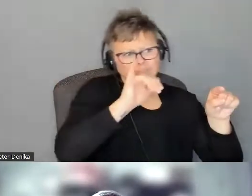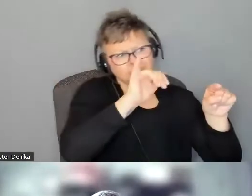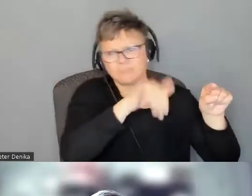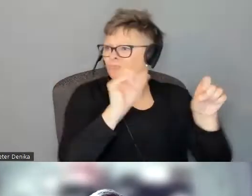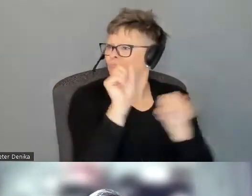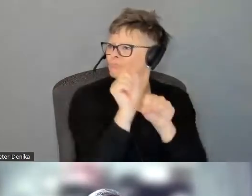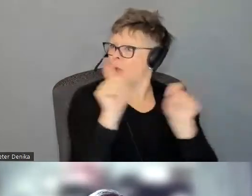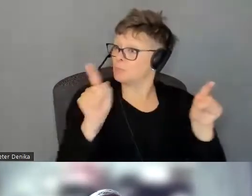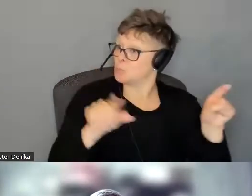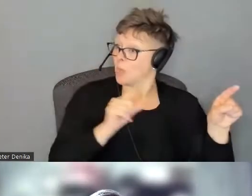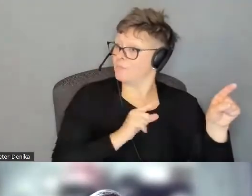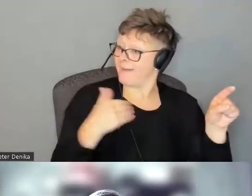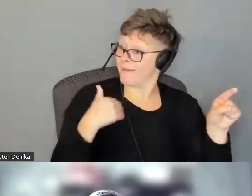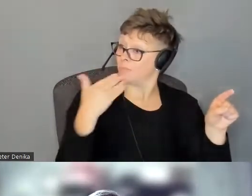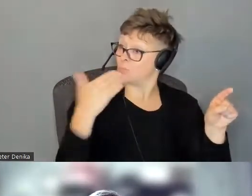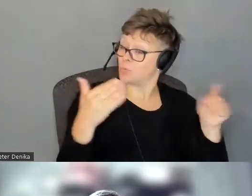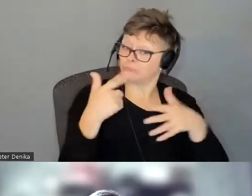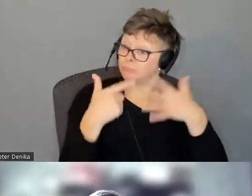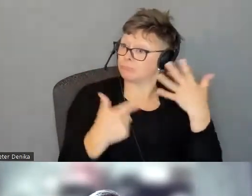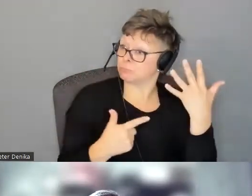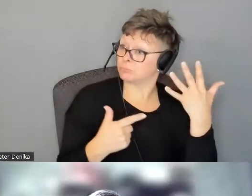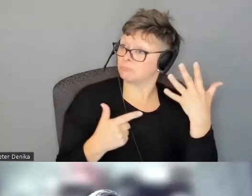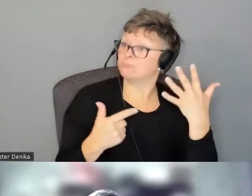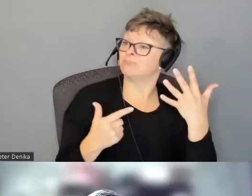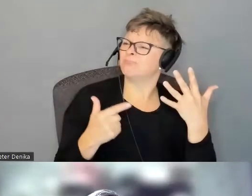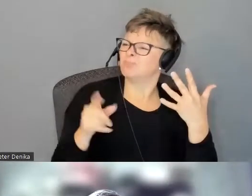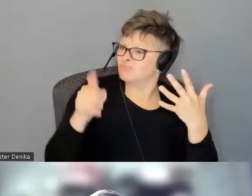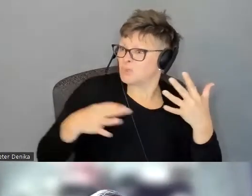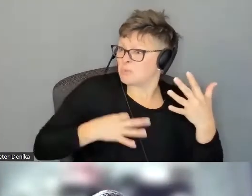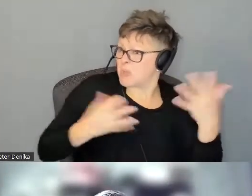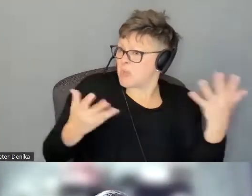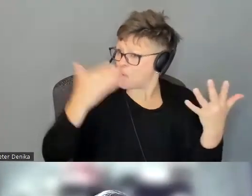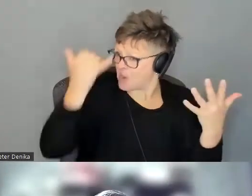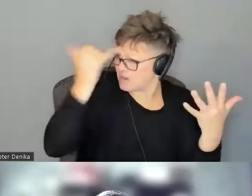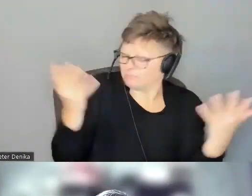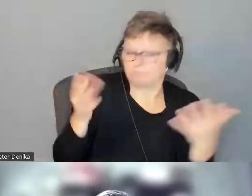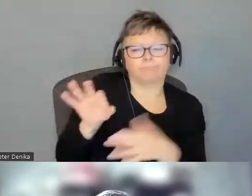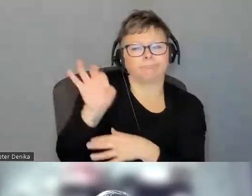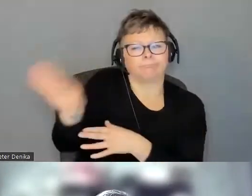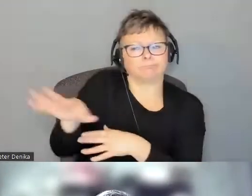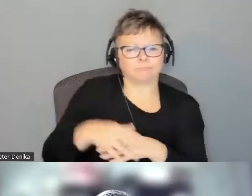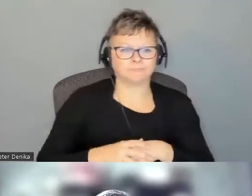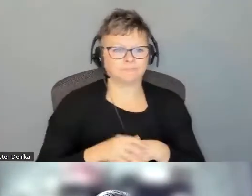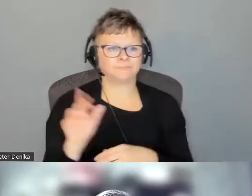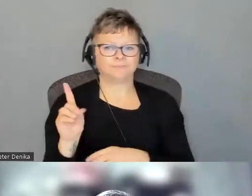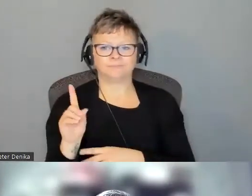talk about how you should be applying and how you can apply for it. And I think it's interesting. I can remember 20 years